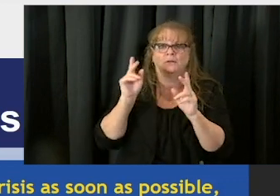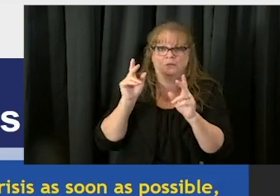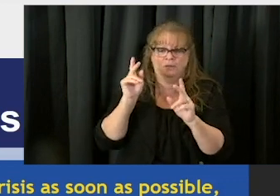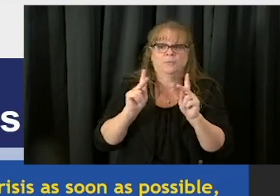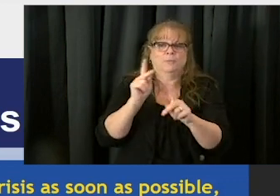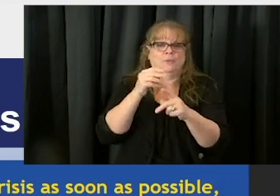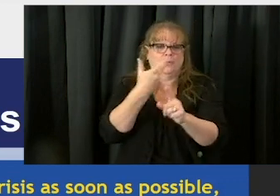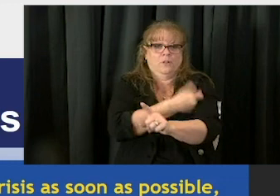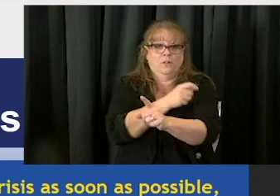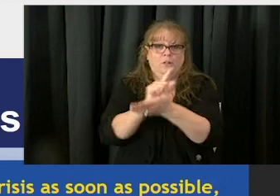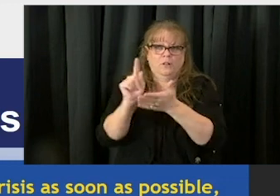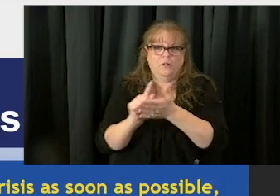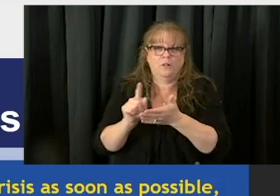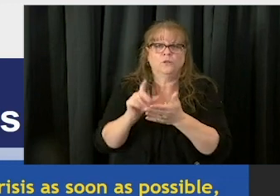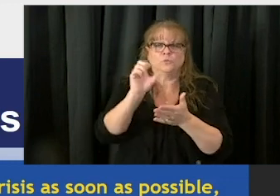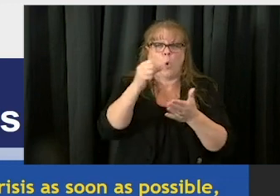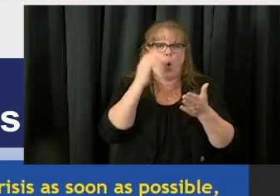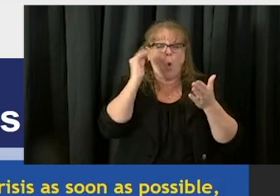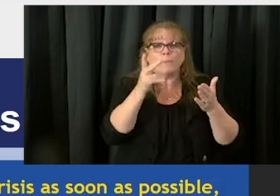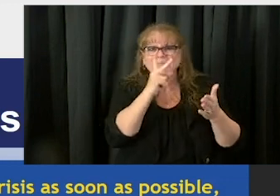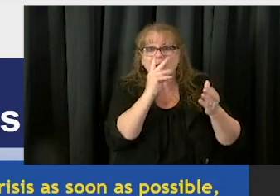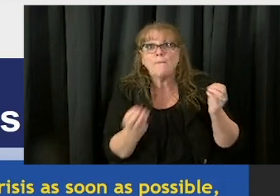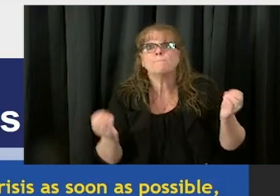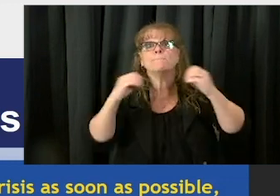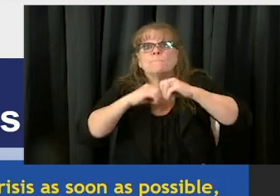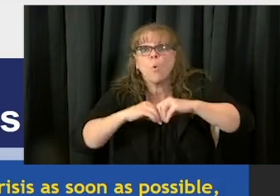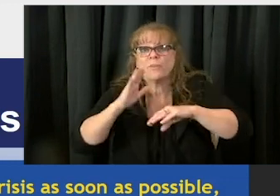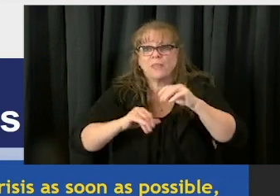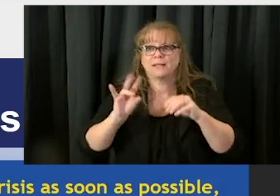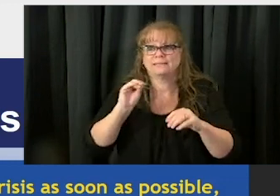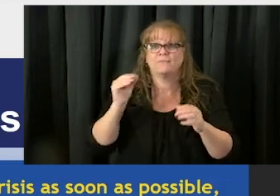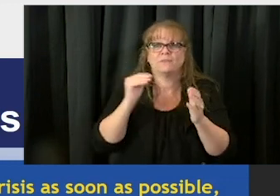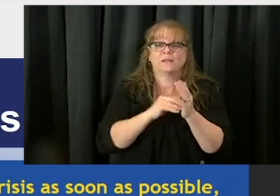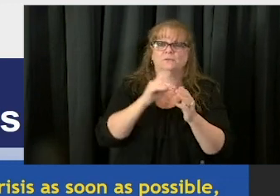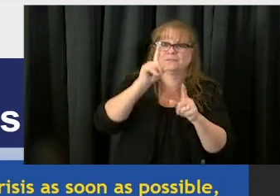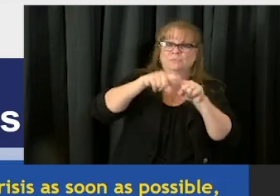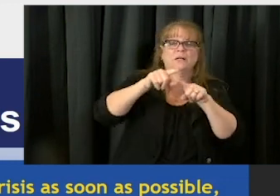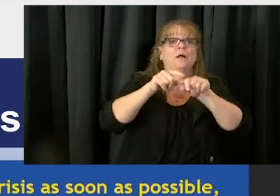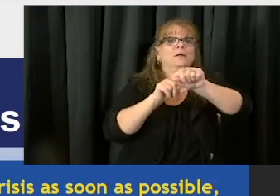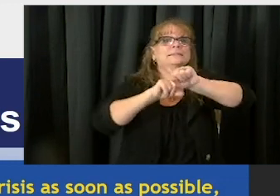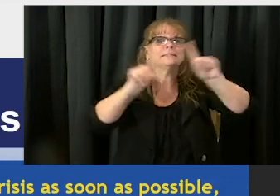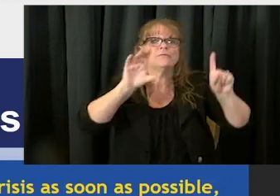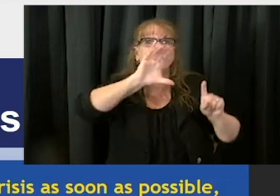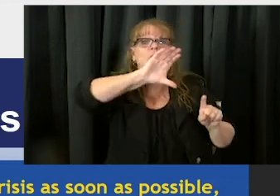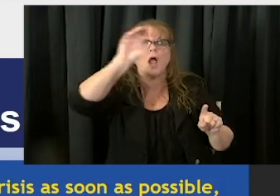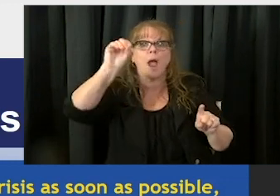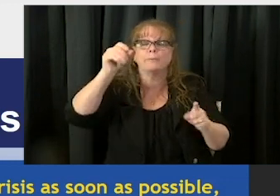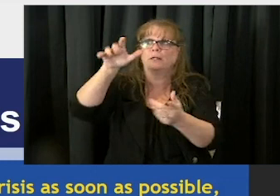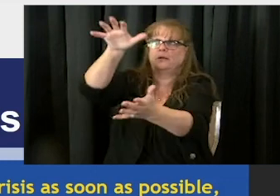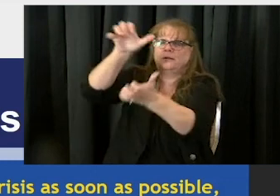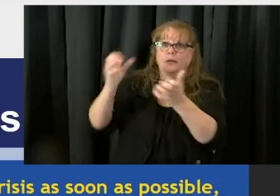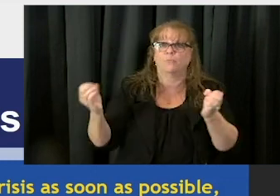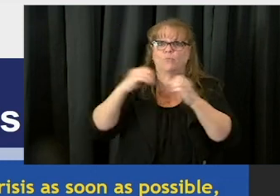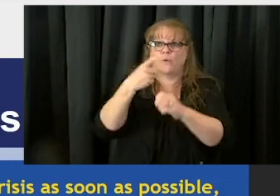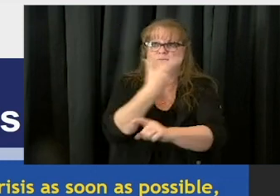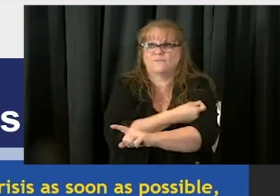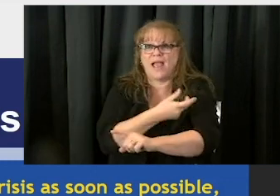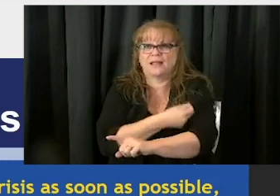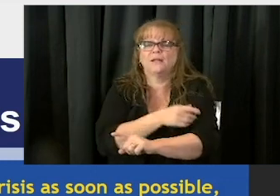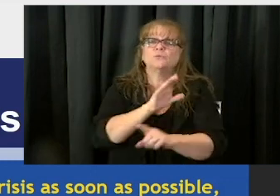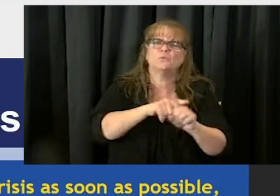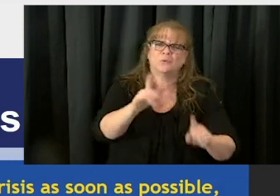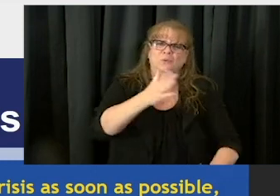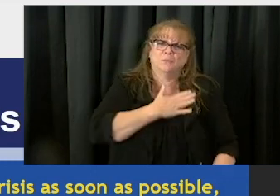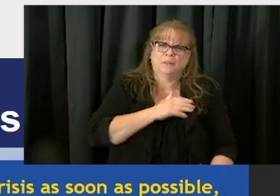March. But we do ask for people to be patient, as not everyone who is eligible will receive a vaccine right away. We believe